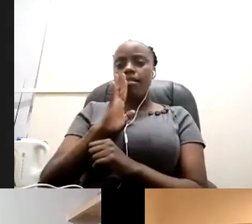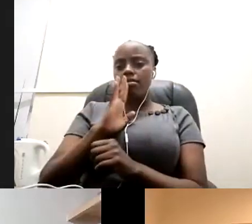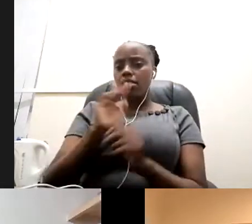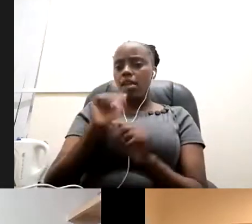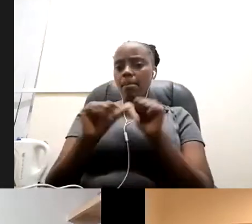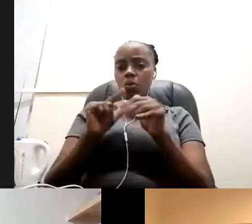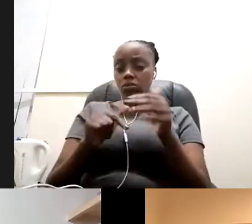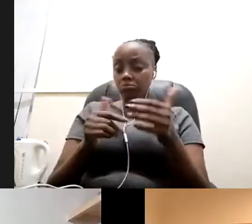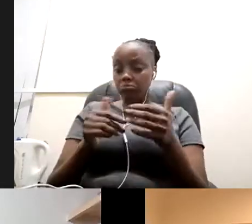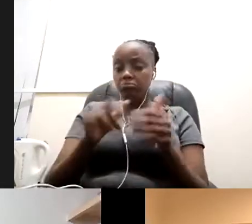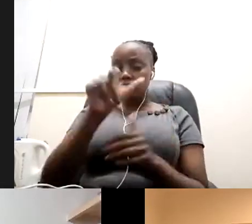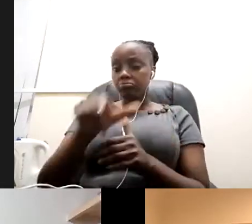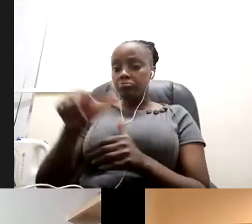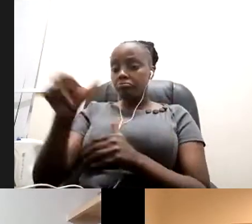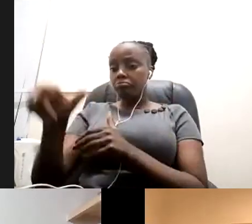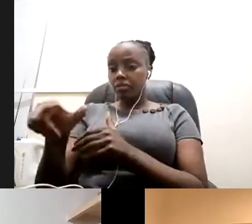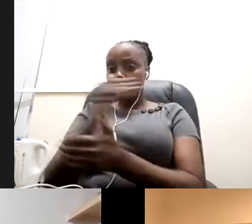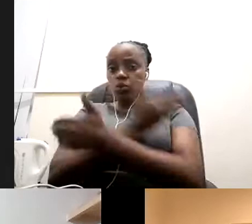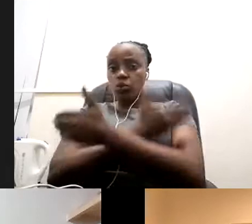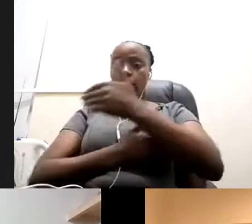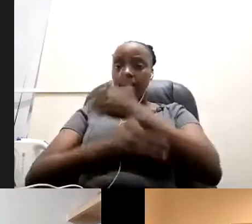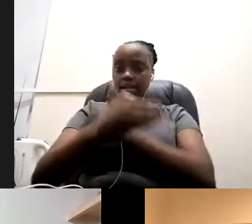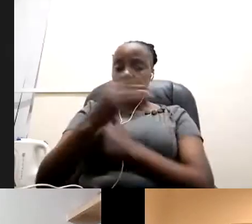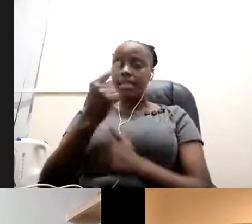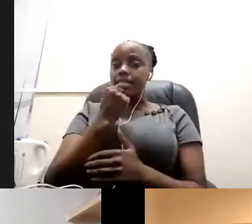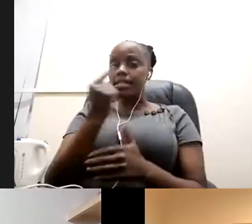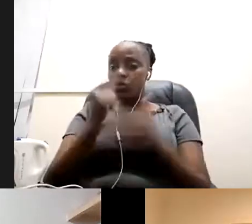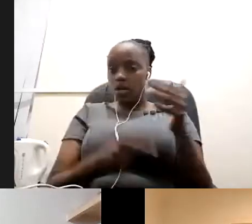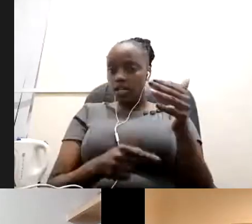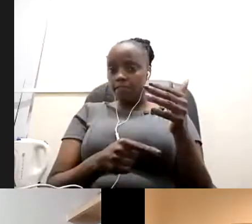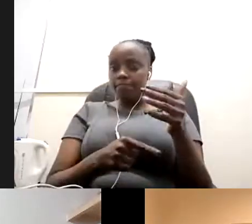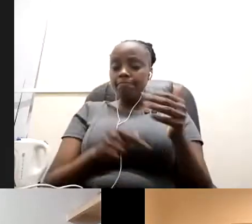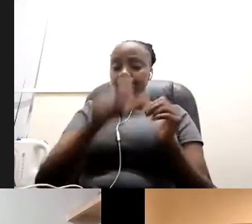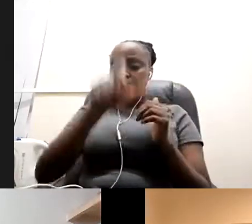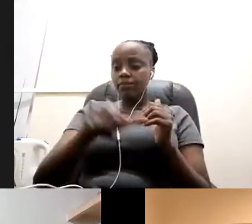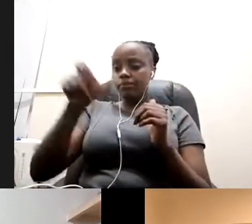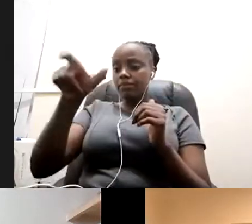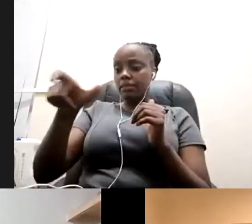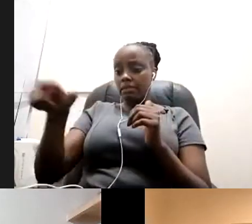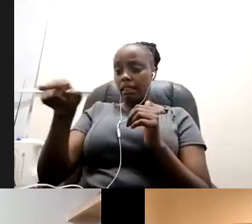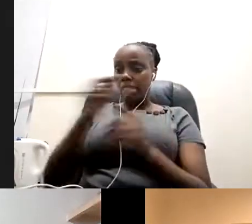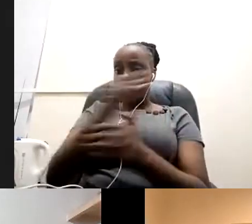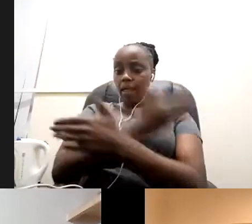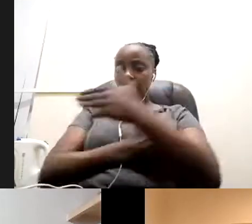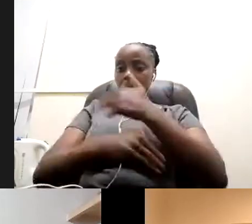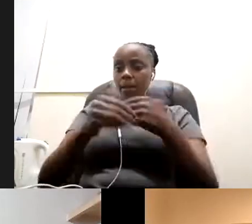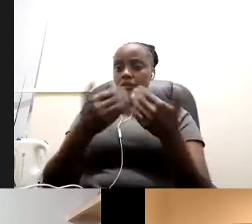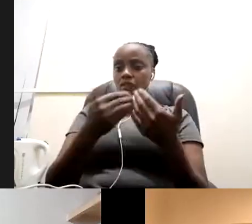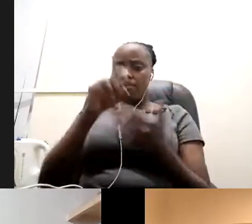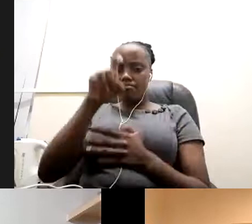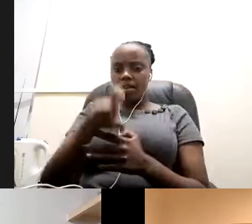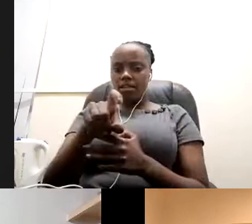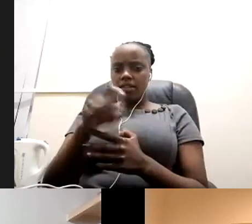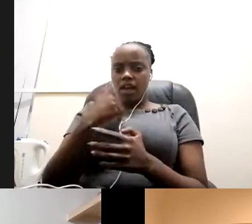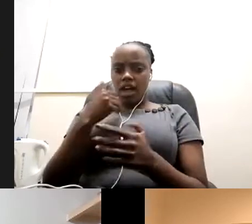with disabilities, and he said persons with disability needs to put in a